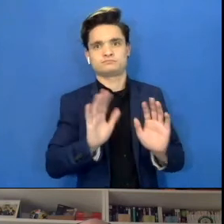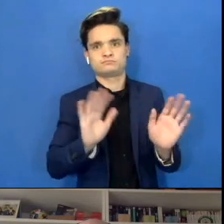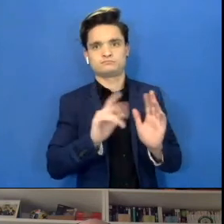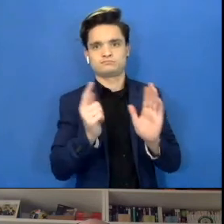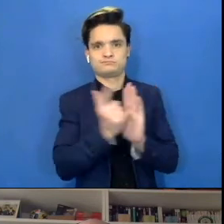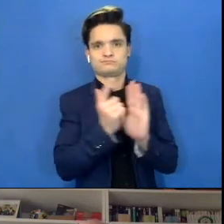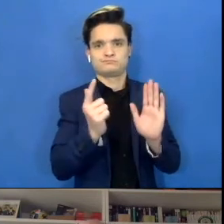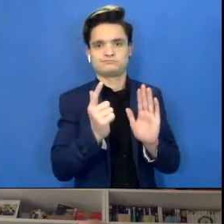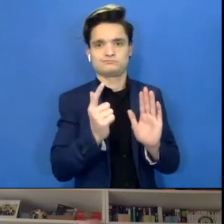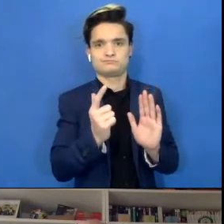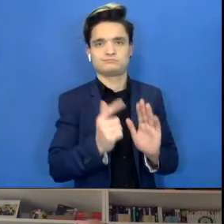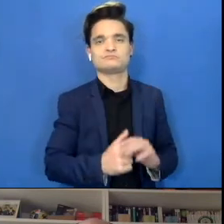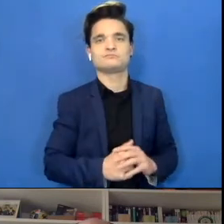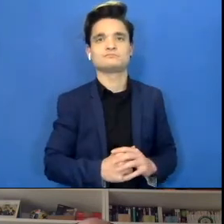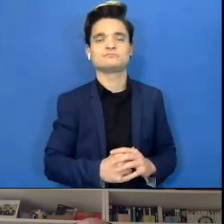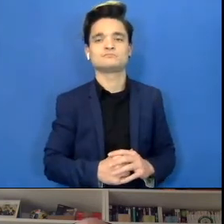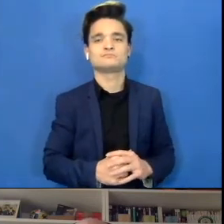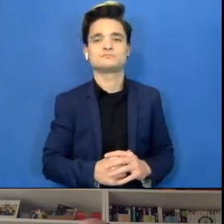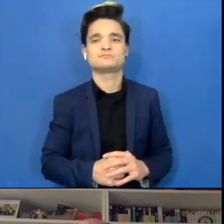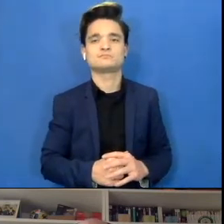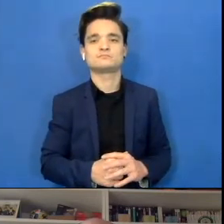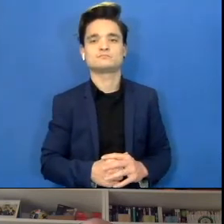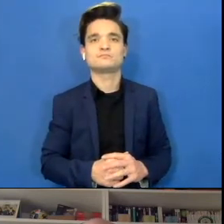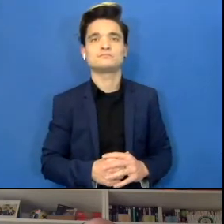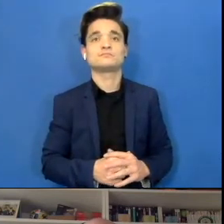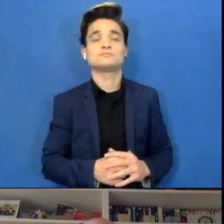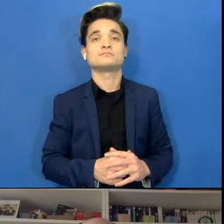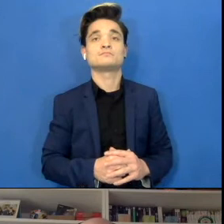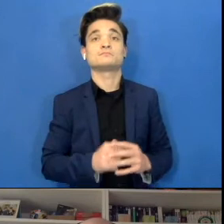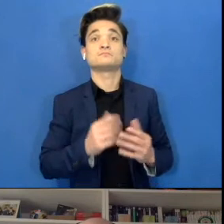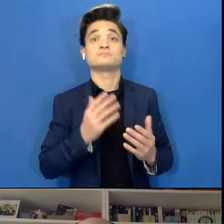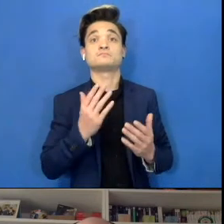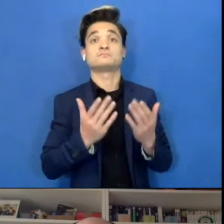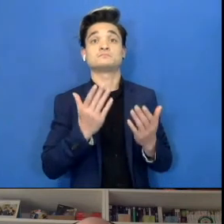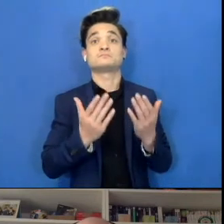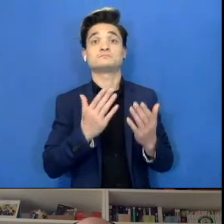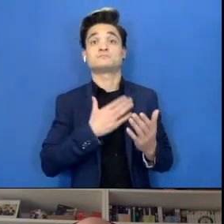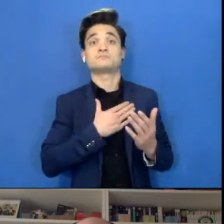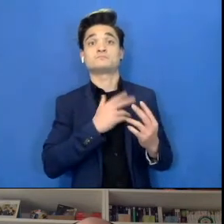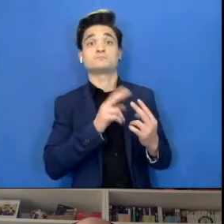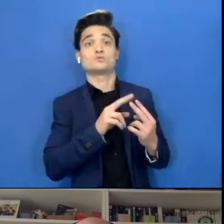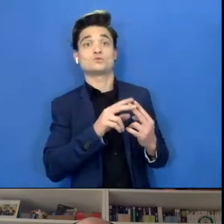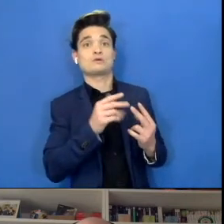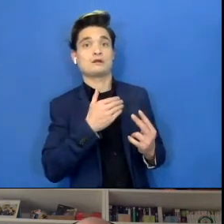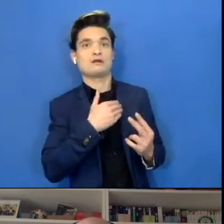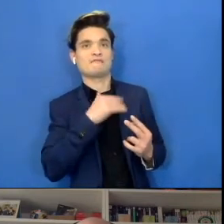Maybe my scene partner has really bad breath. Like, oh, I don't want to kiss him. So yes, absolutely. But if it works in